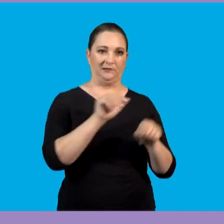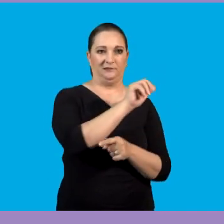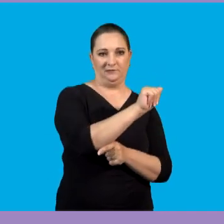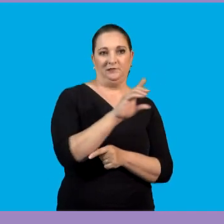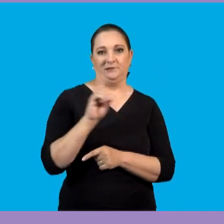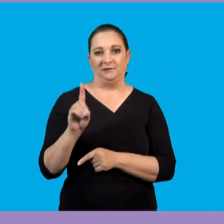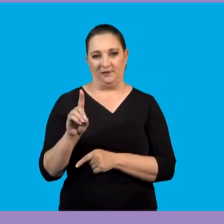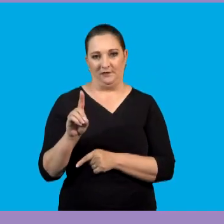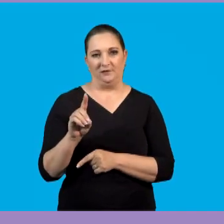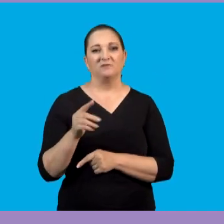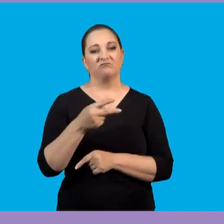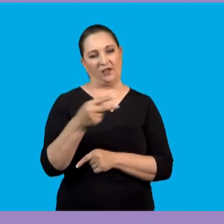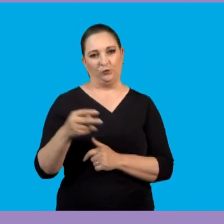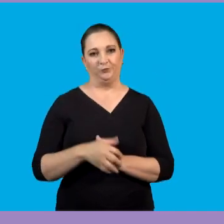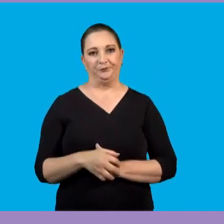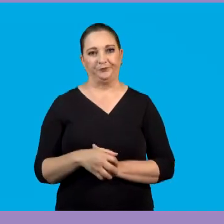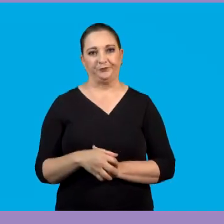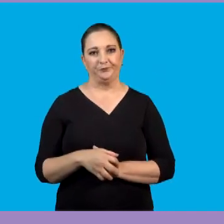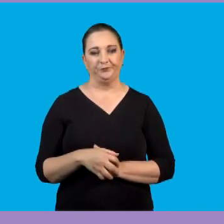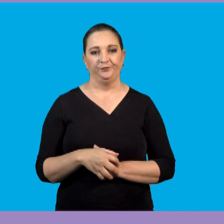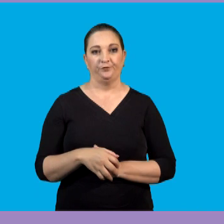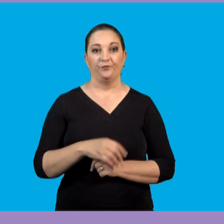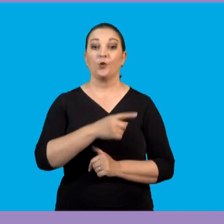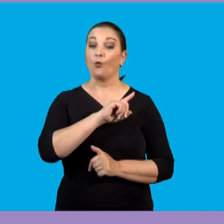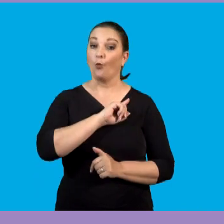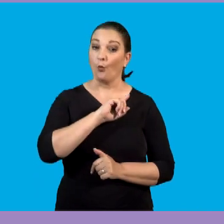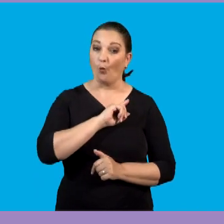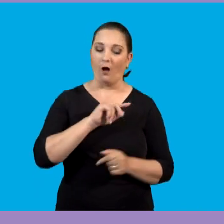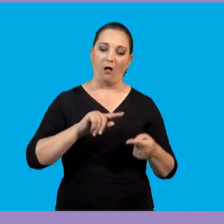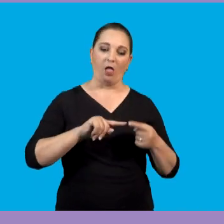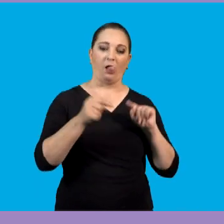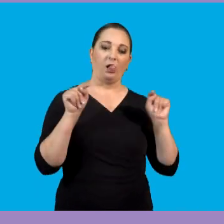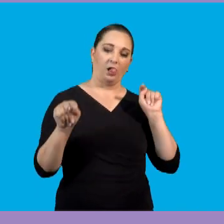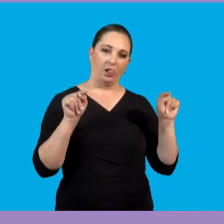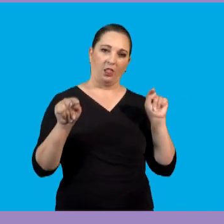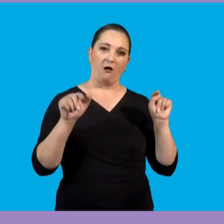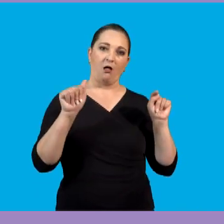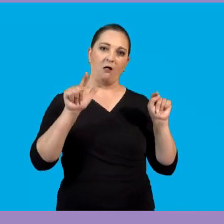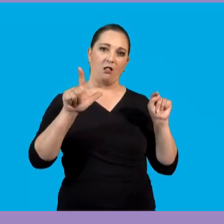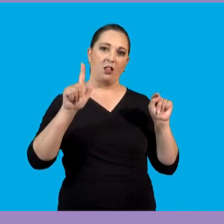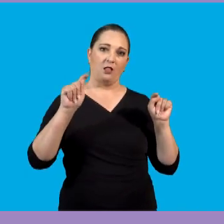A, and that is because of the alternate angles.